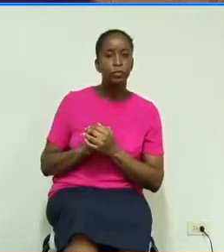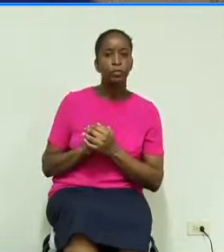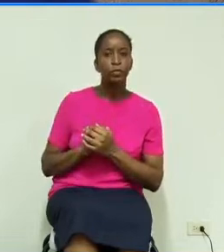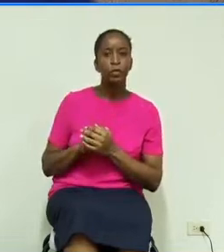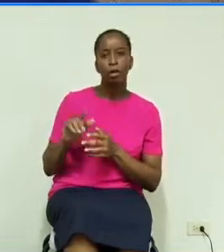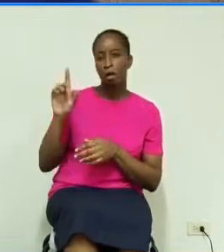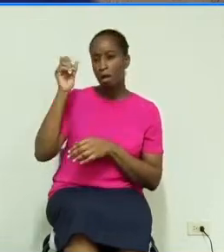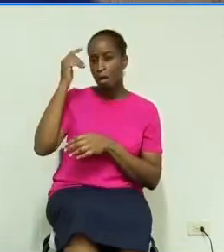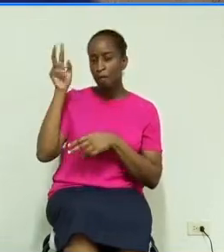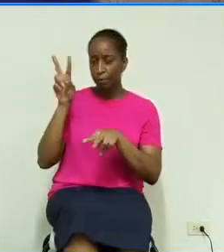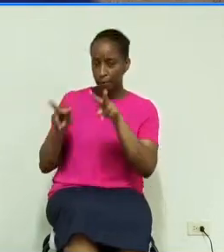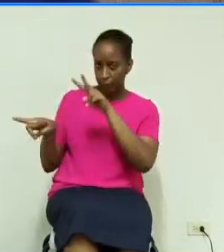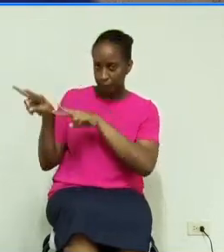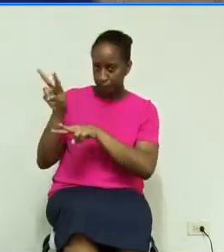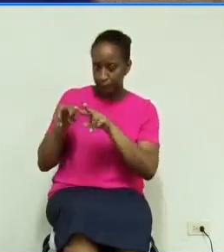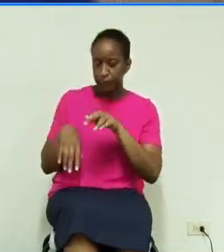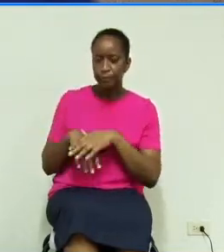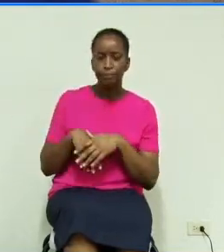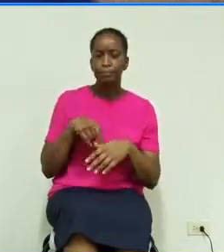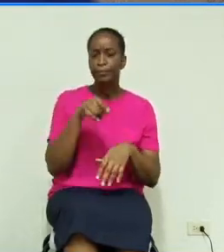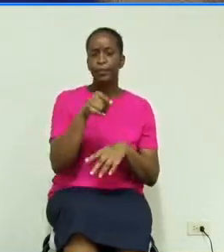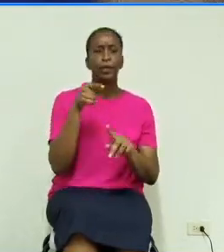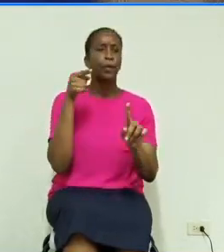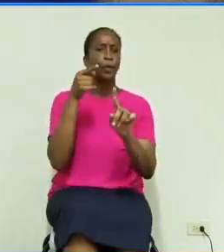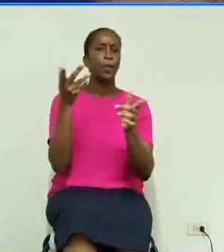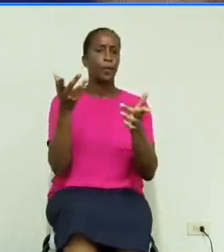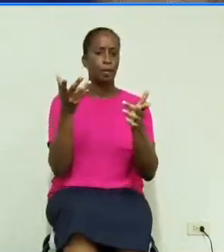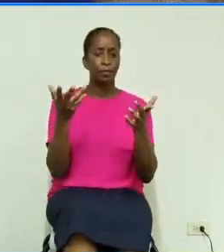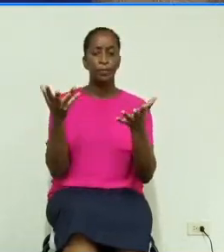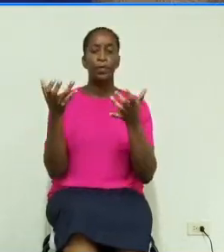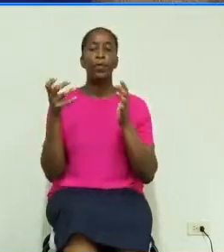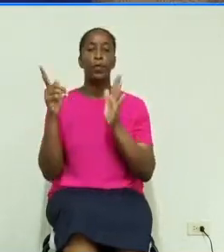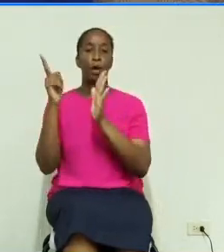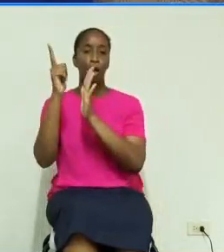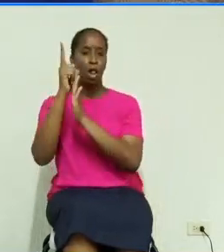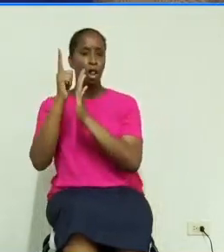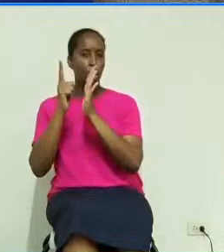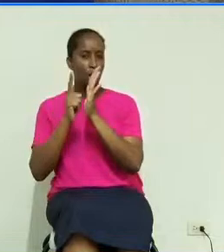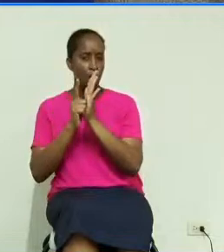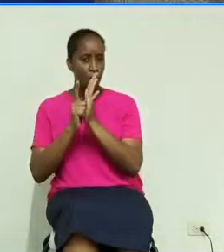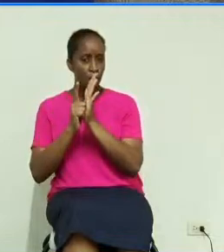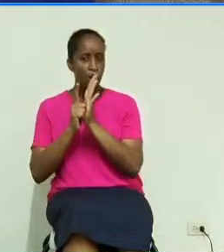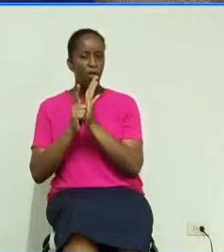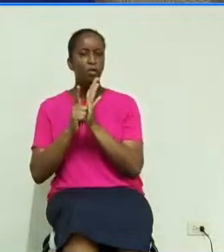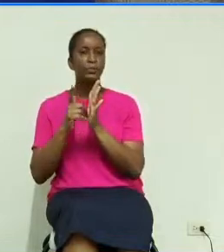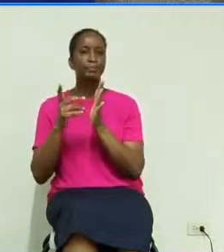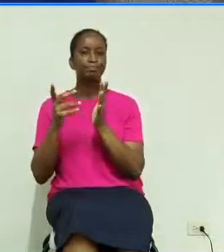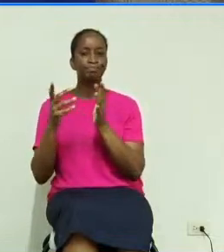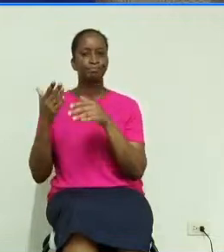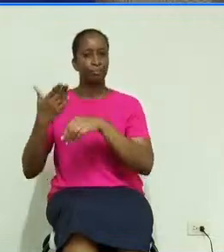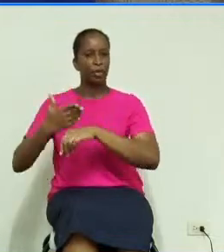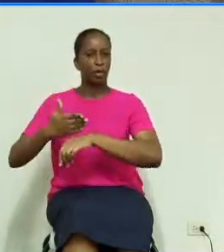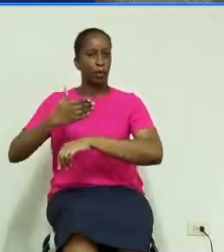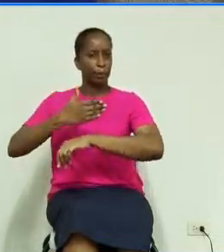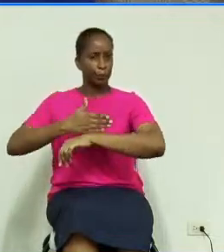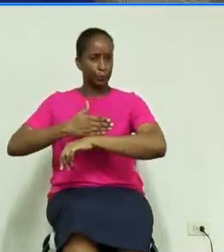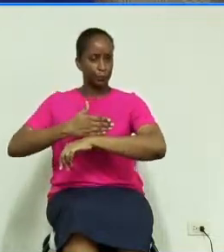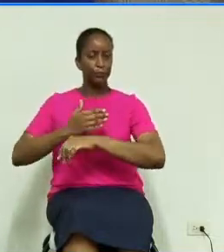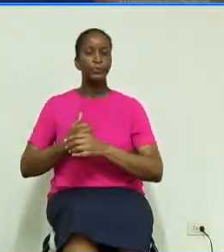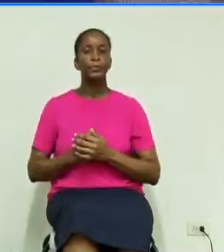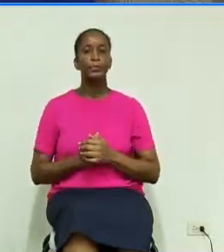to improve the quality of legislation and to provide a forum in which